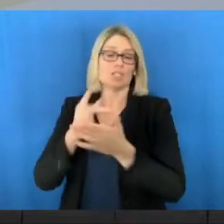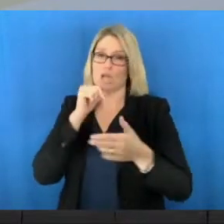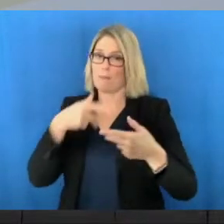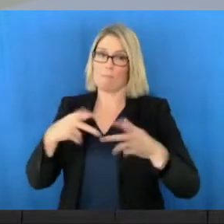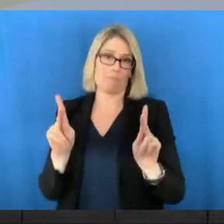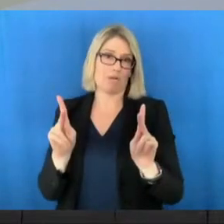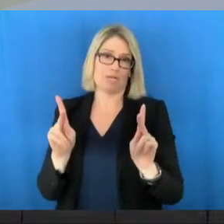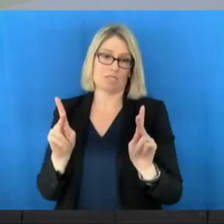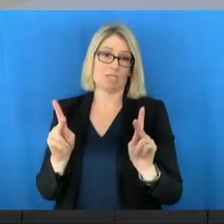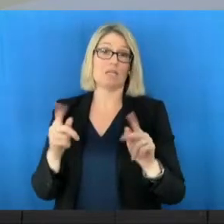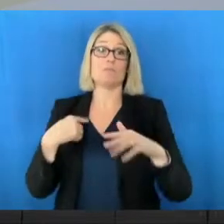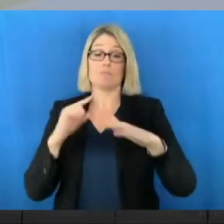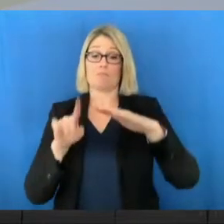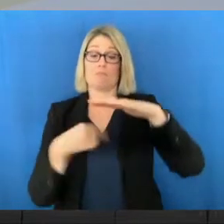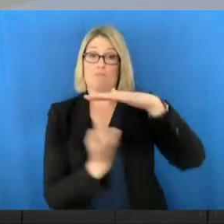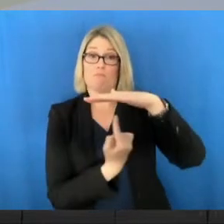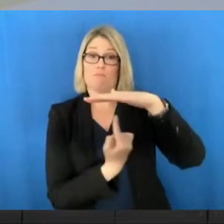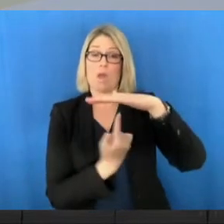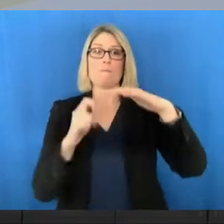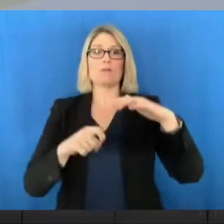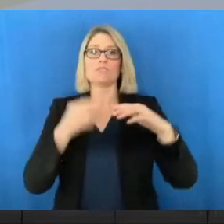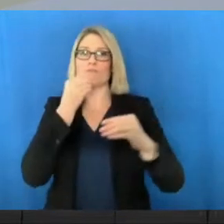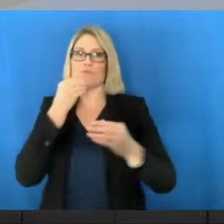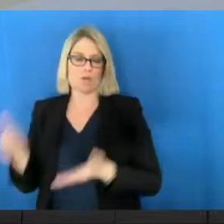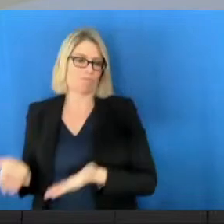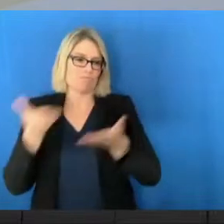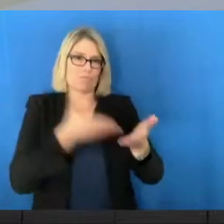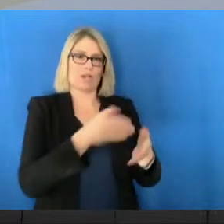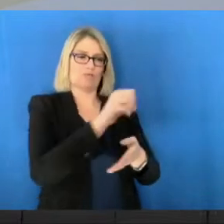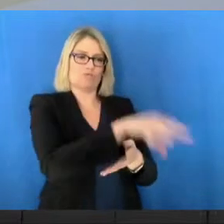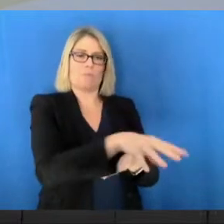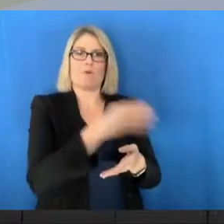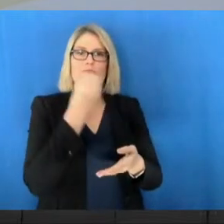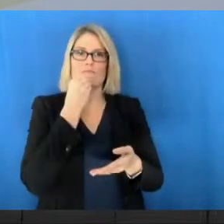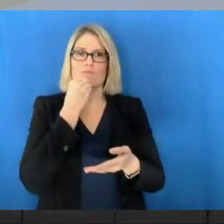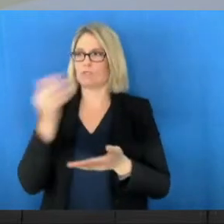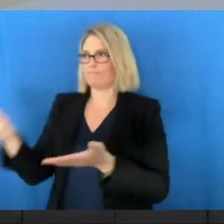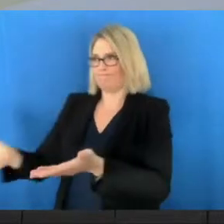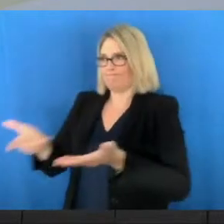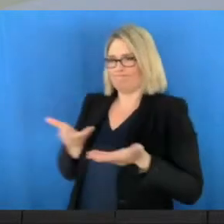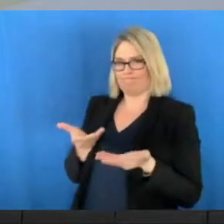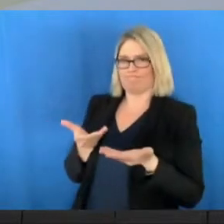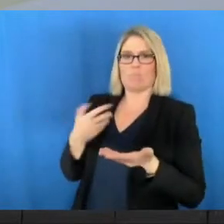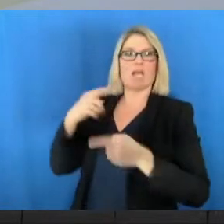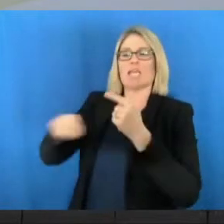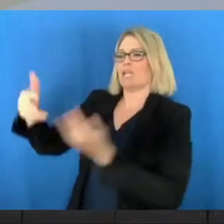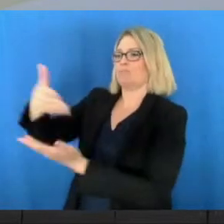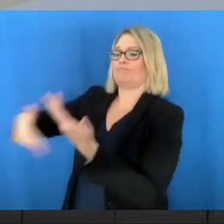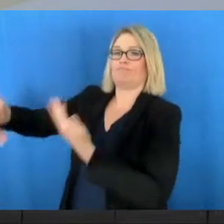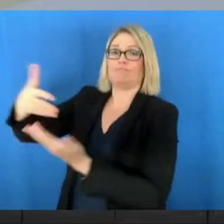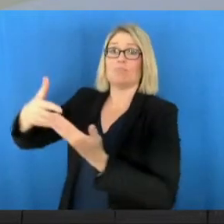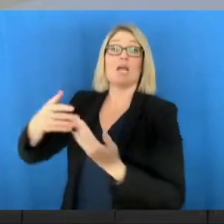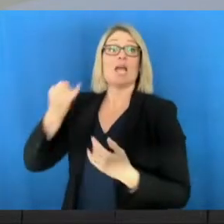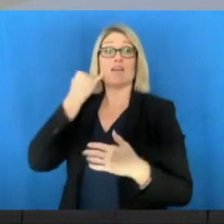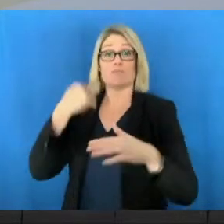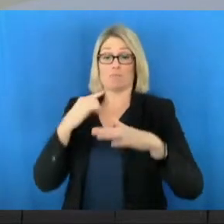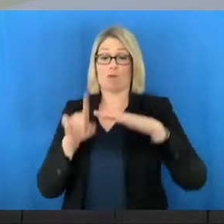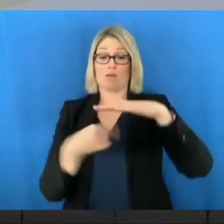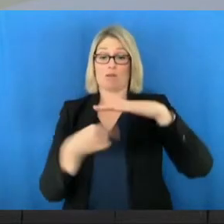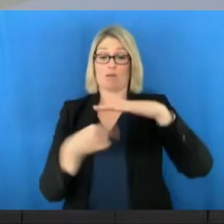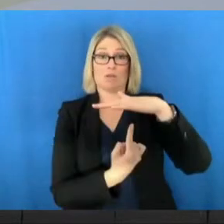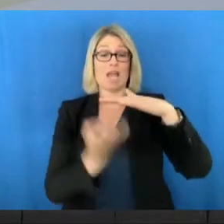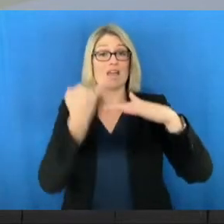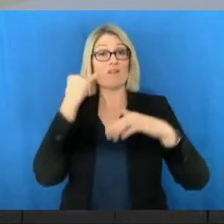on self-isolation must have food dropped off to their room. And if it is necessary for a person in self-isolation to share a